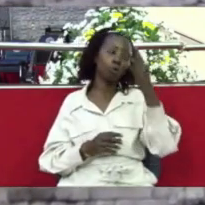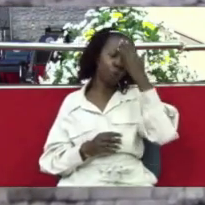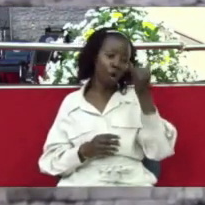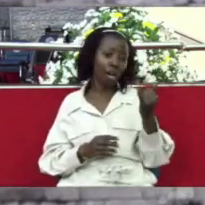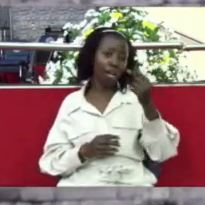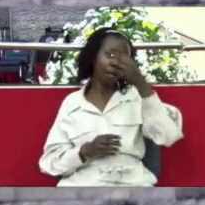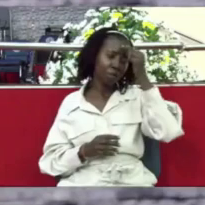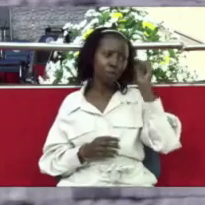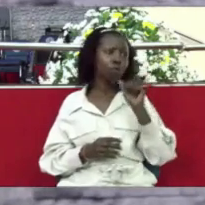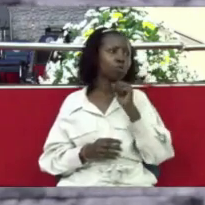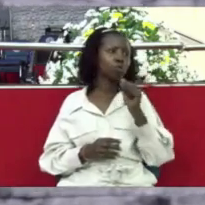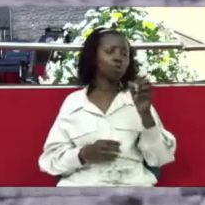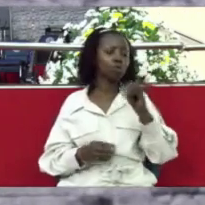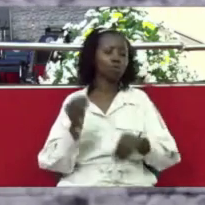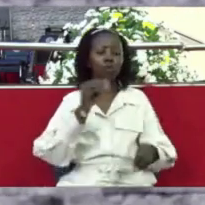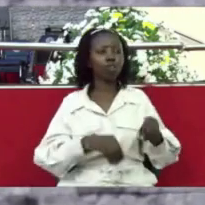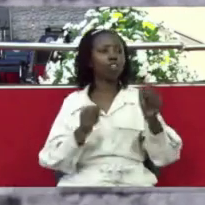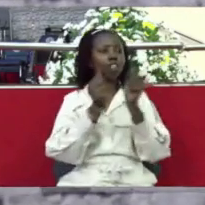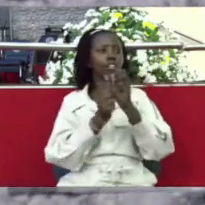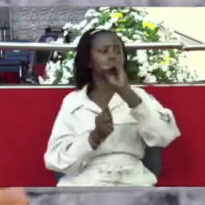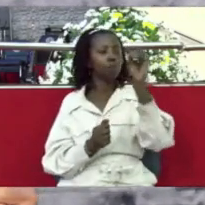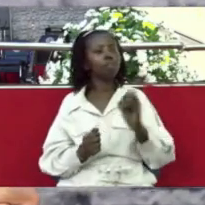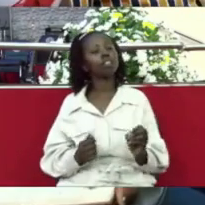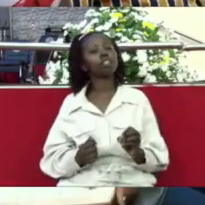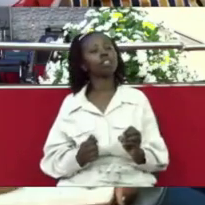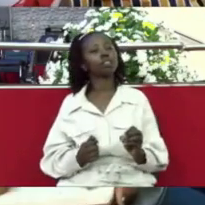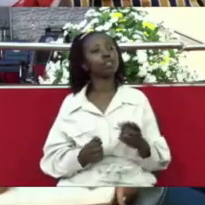Say this out loud. If I take care of God's business,